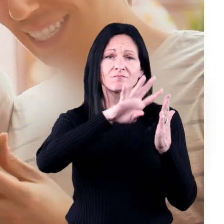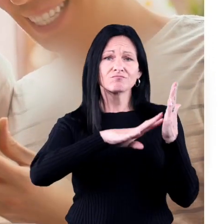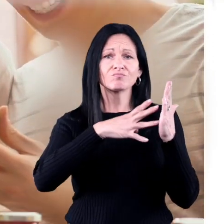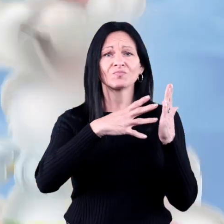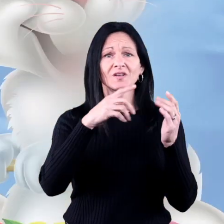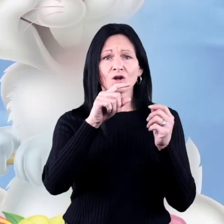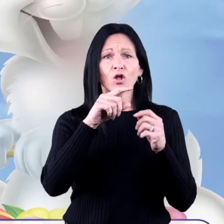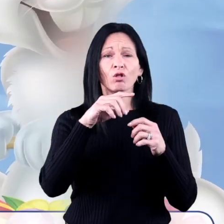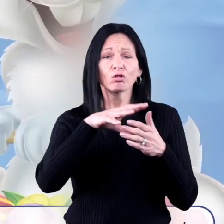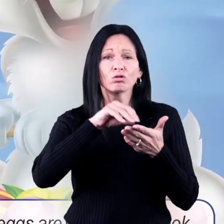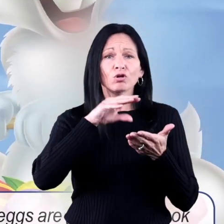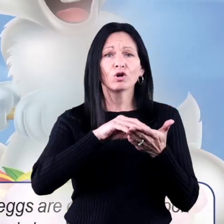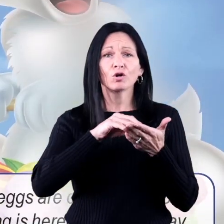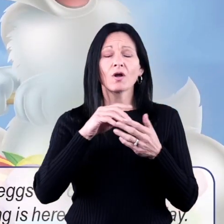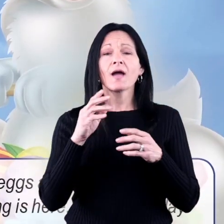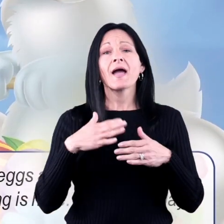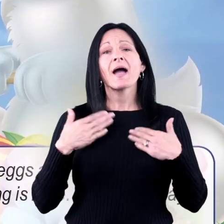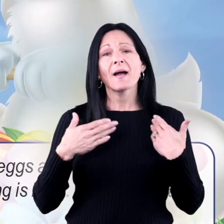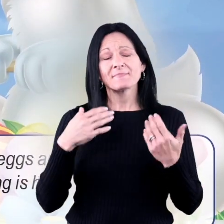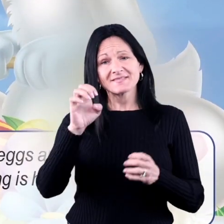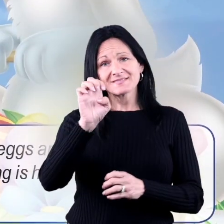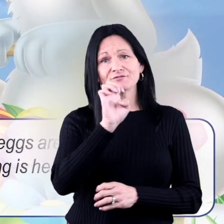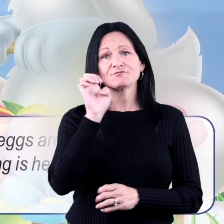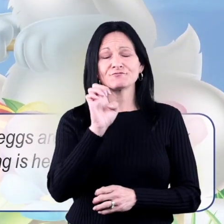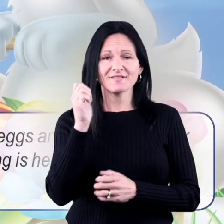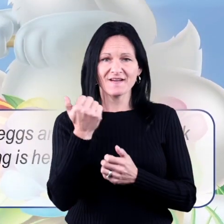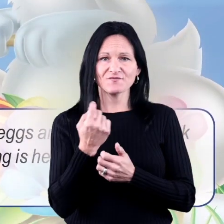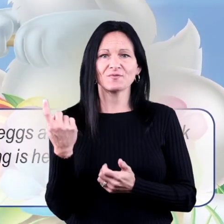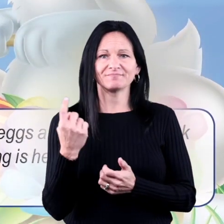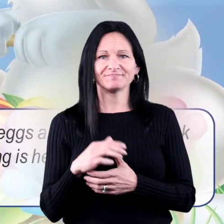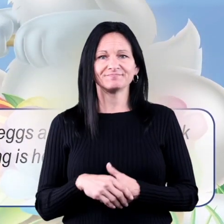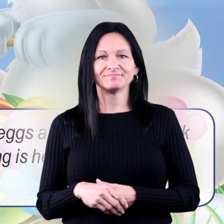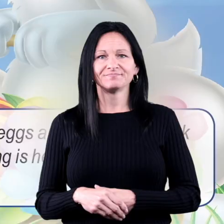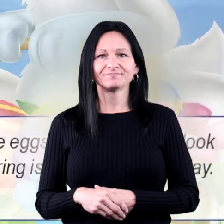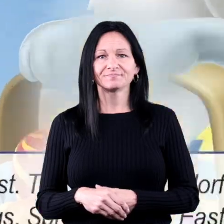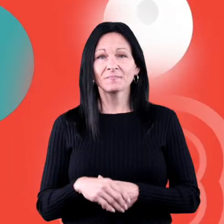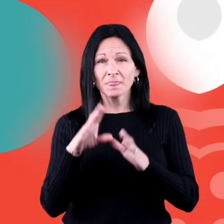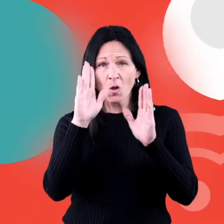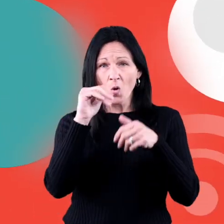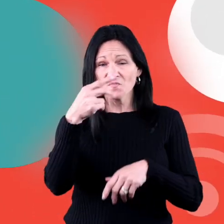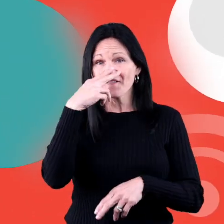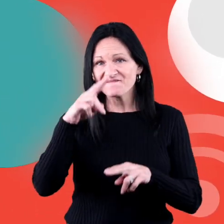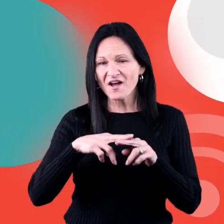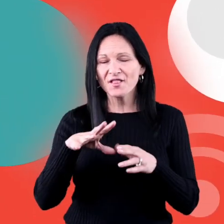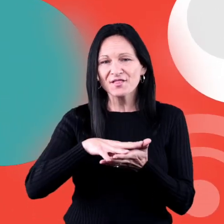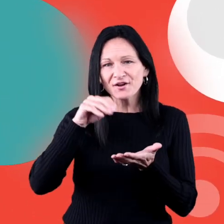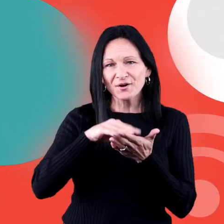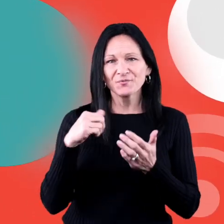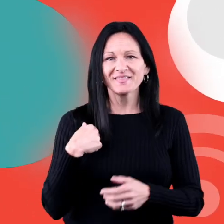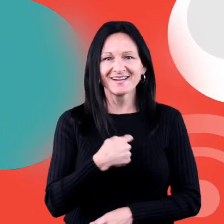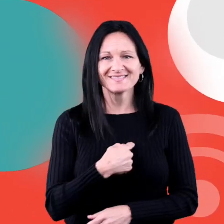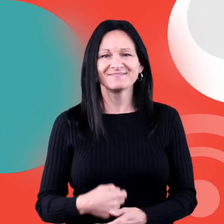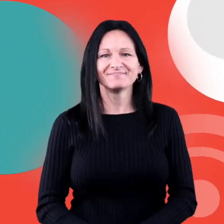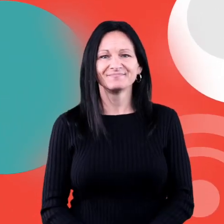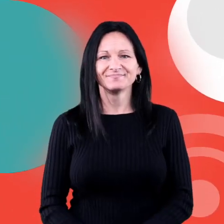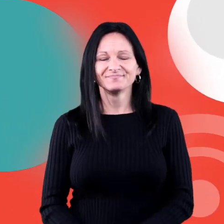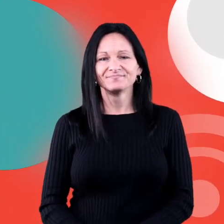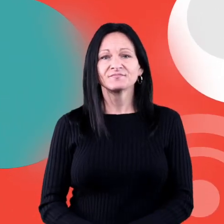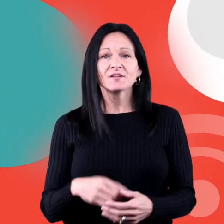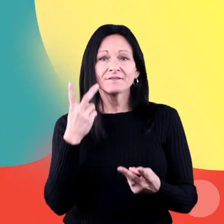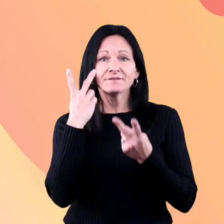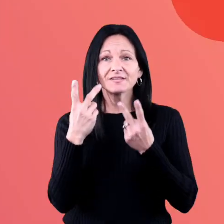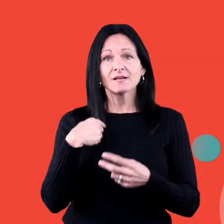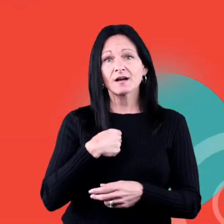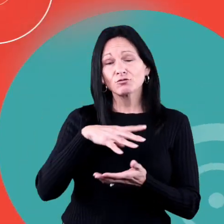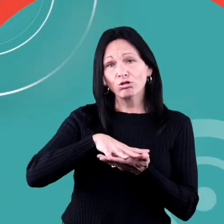Clarendon Learning pages about Easter. And Happy Easter, everyone! Hope you had fun learning with us.